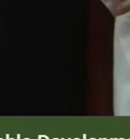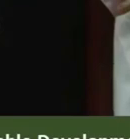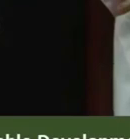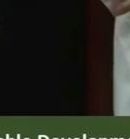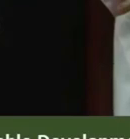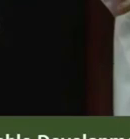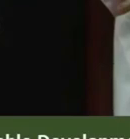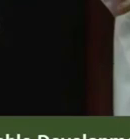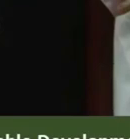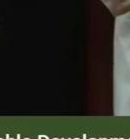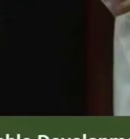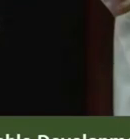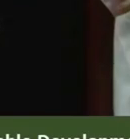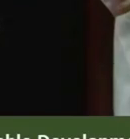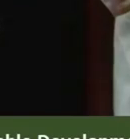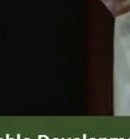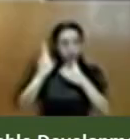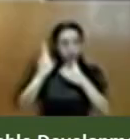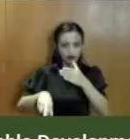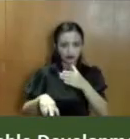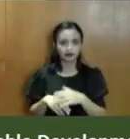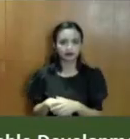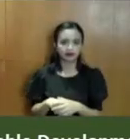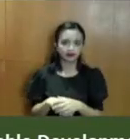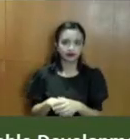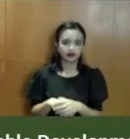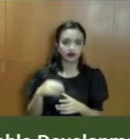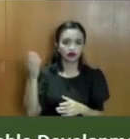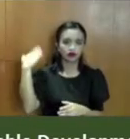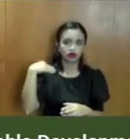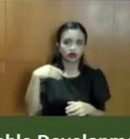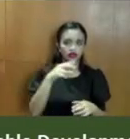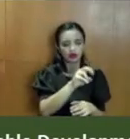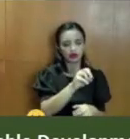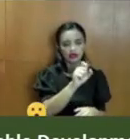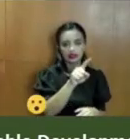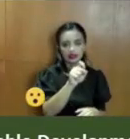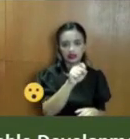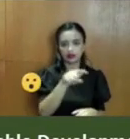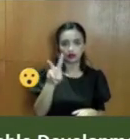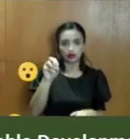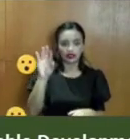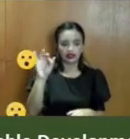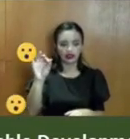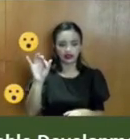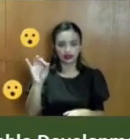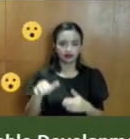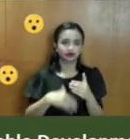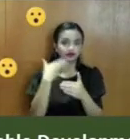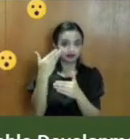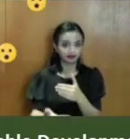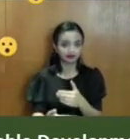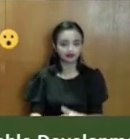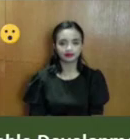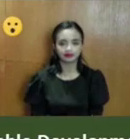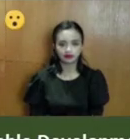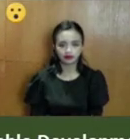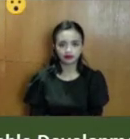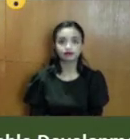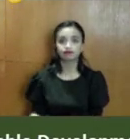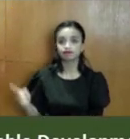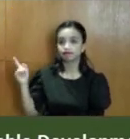0.1% of scientific output over 2011 to 2019. Next, please. So